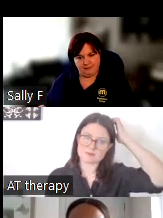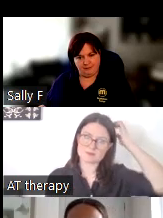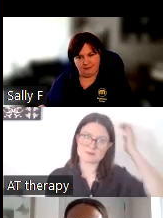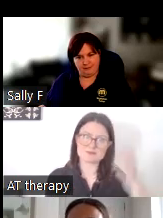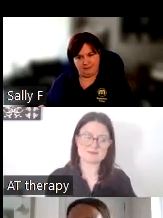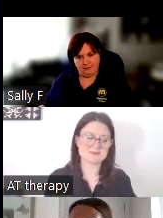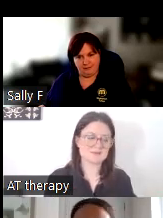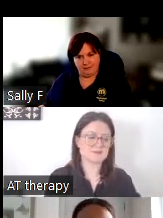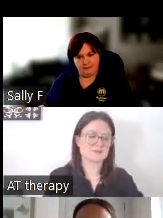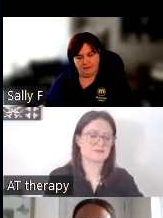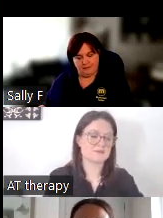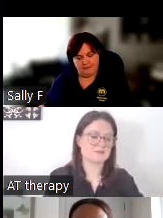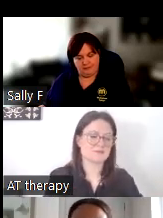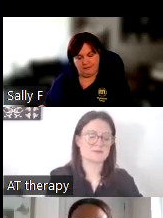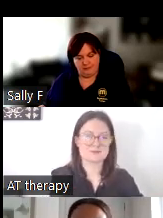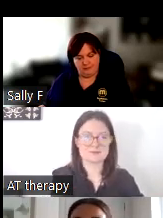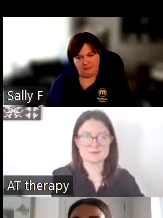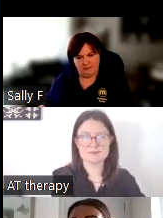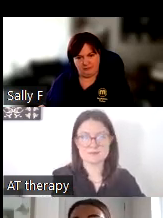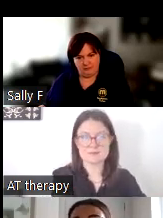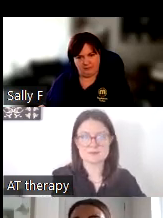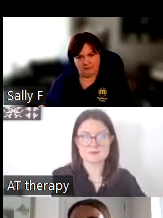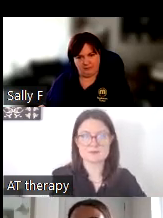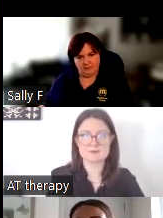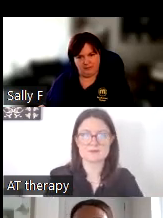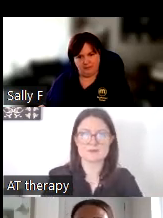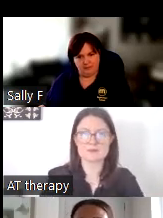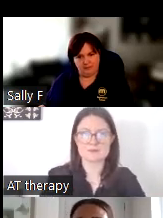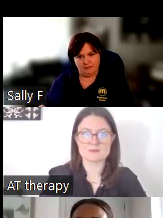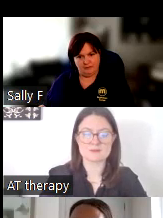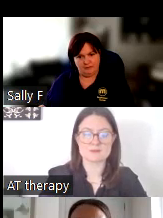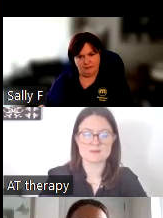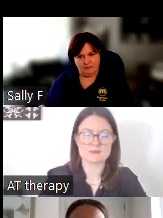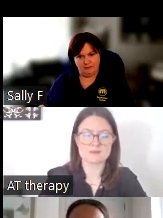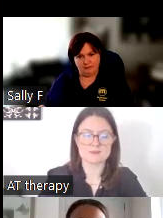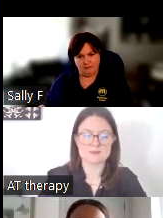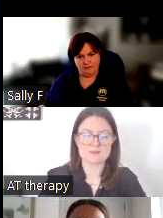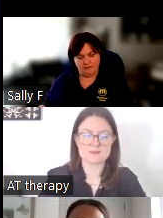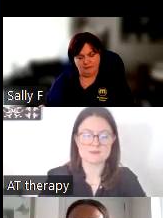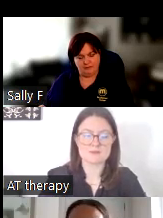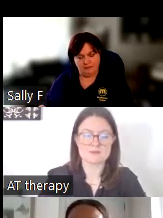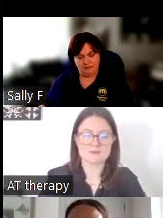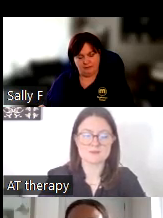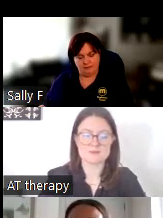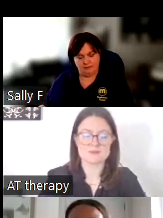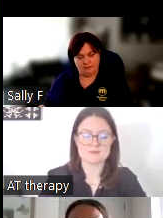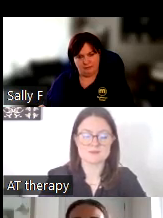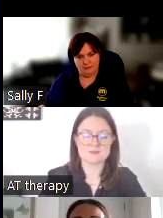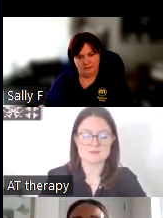early intervention, I wrote loads of EHCPs, and often the first EHCP for that child. And I'd always put on there as a provision